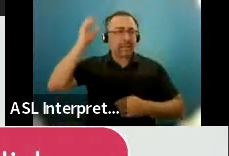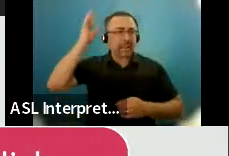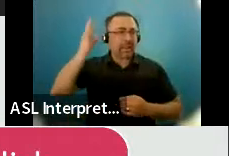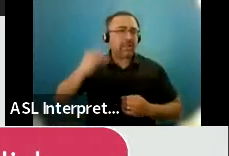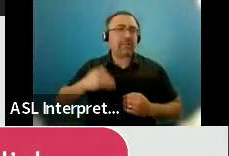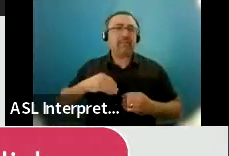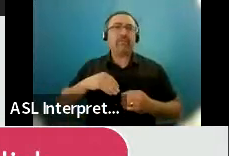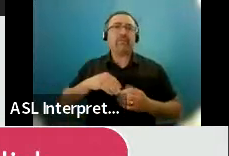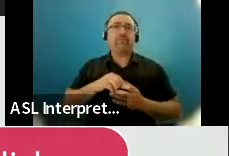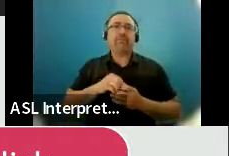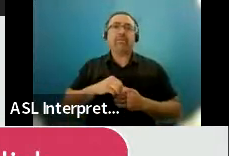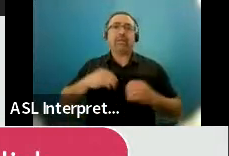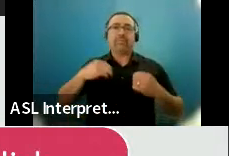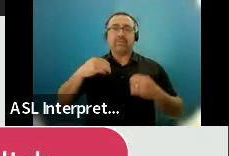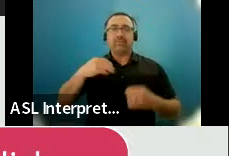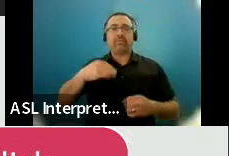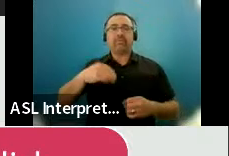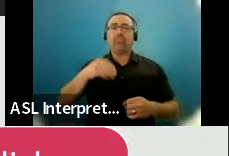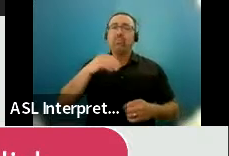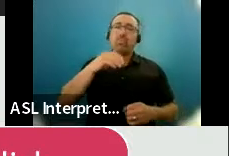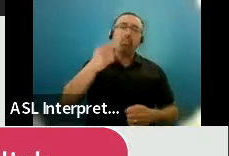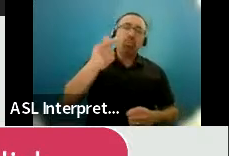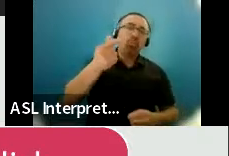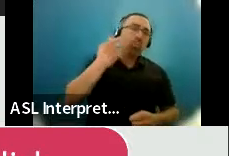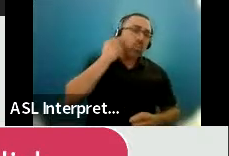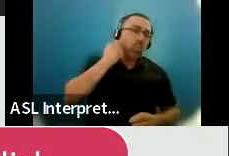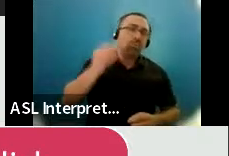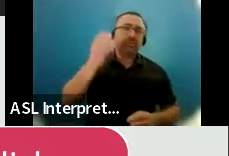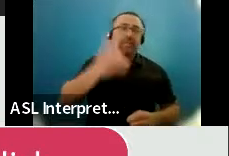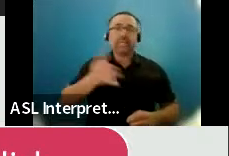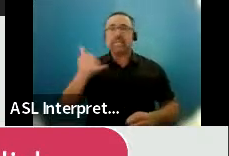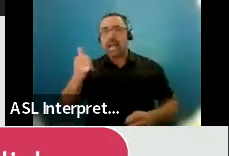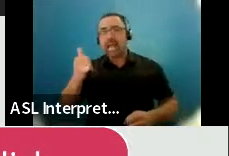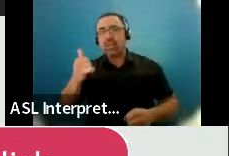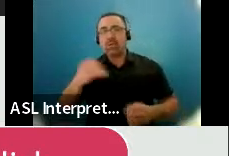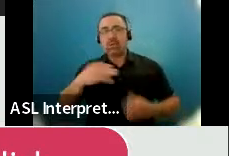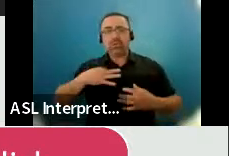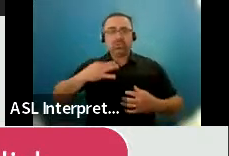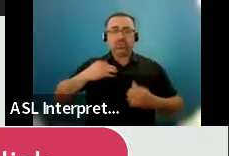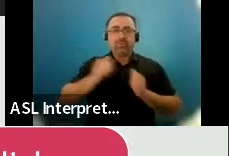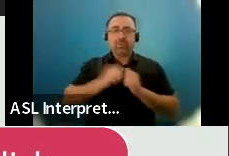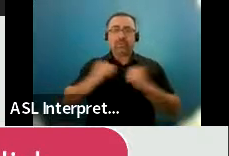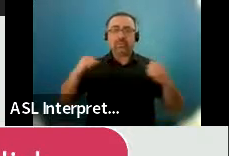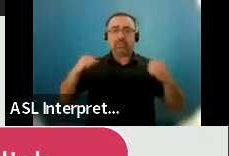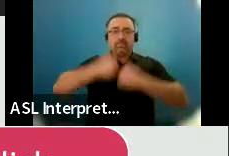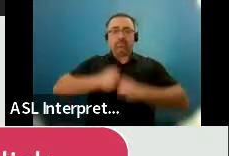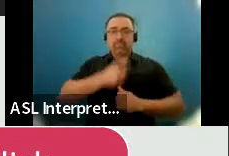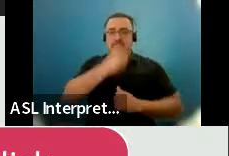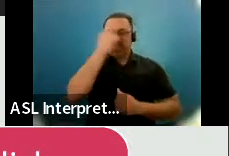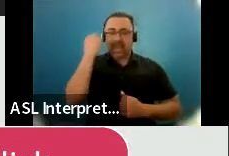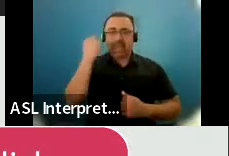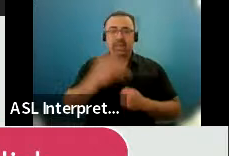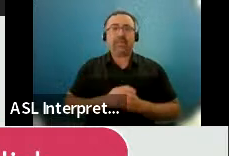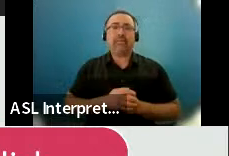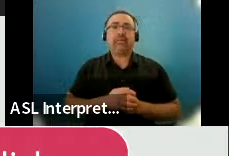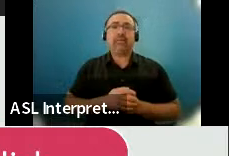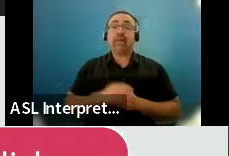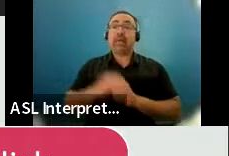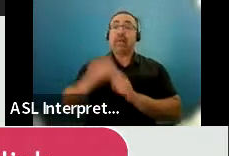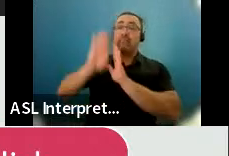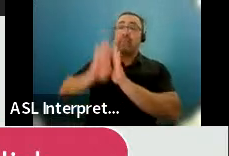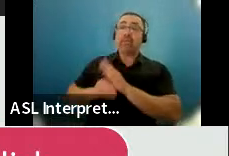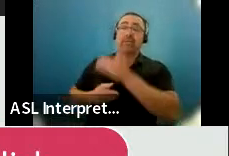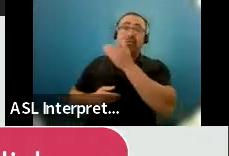wearing a gold/yellow shirt with a black cardigan. And then my